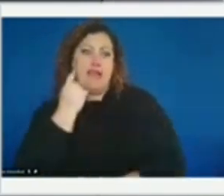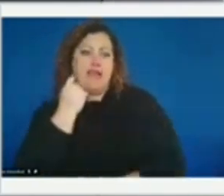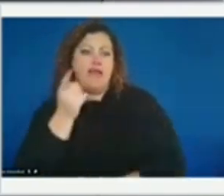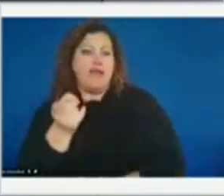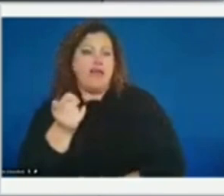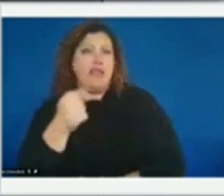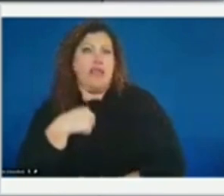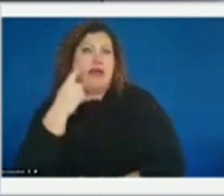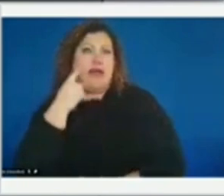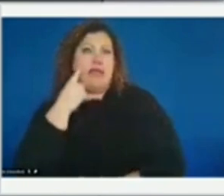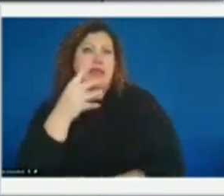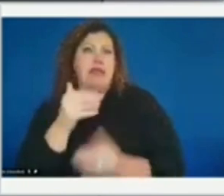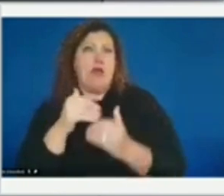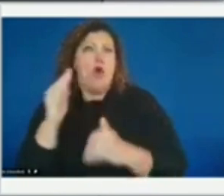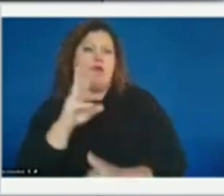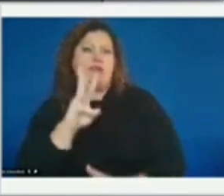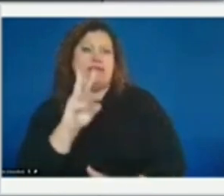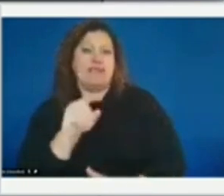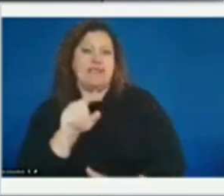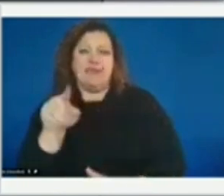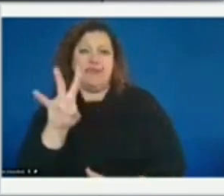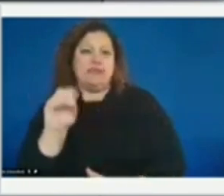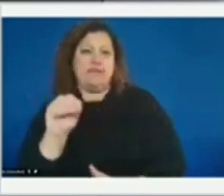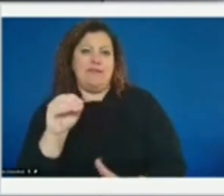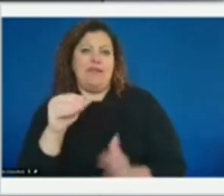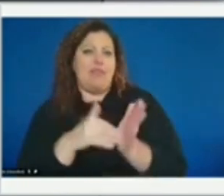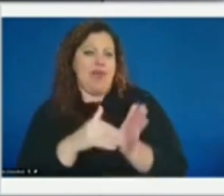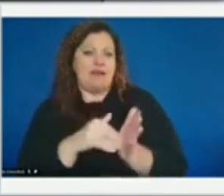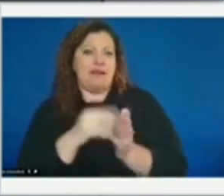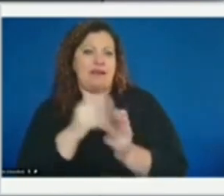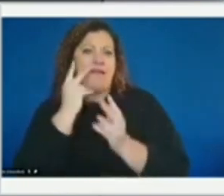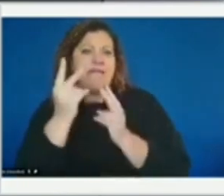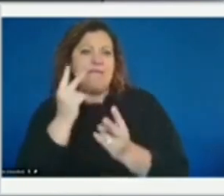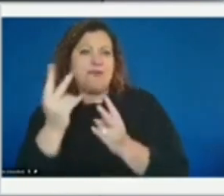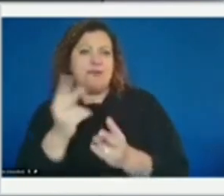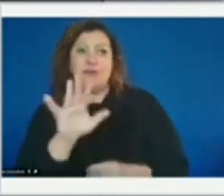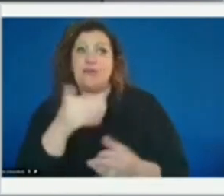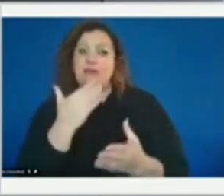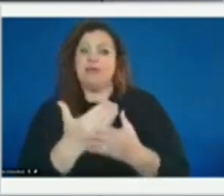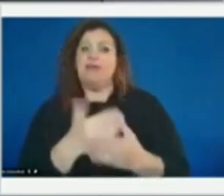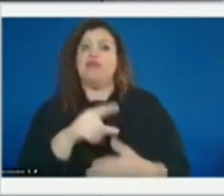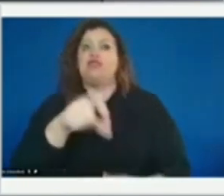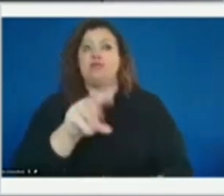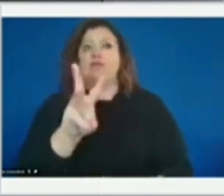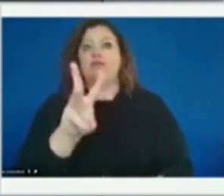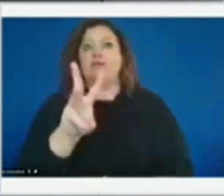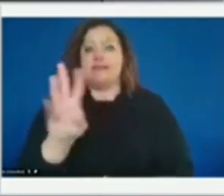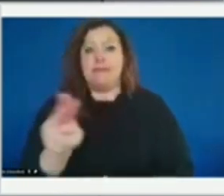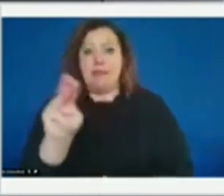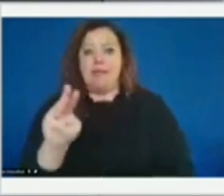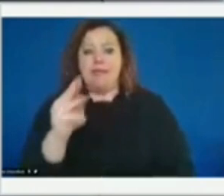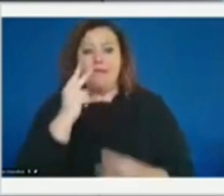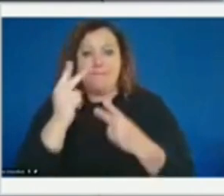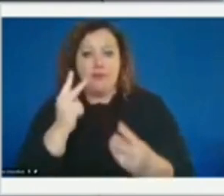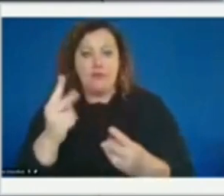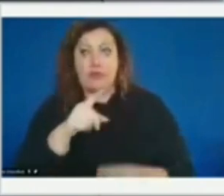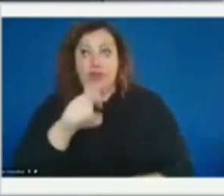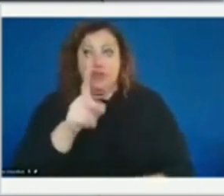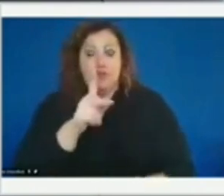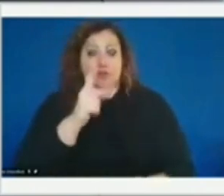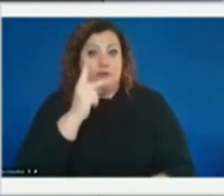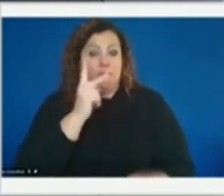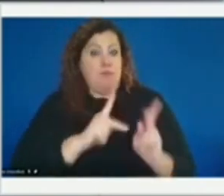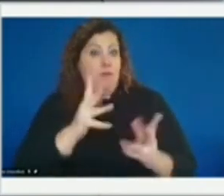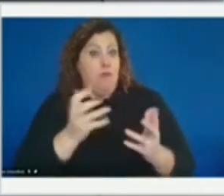over 60 or 70,000 views, and that was a good thing for us. It should be 6 million views. It should be people who want to see how we do it in Charlotte and